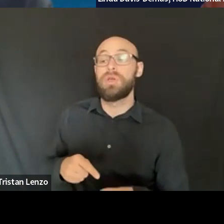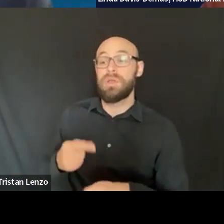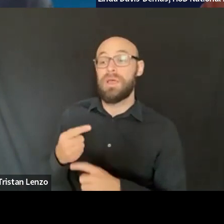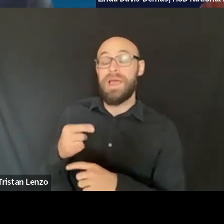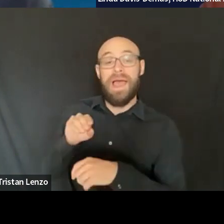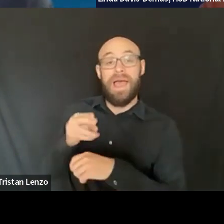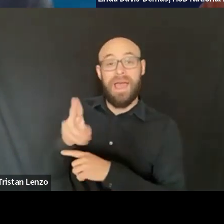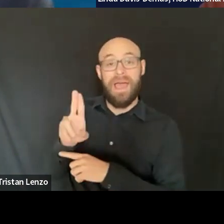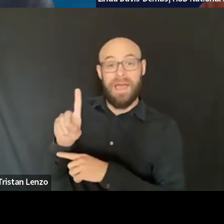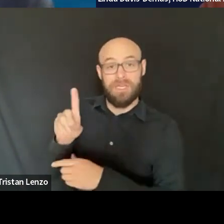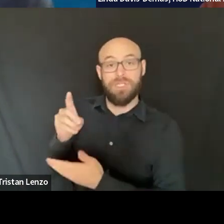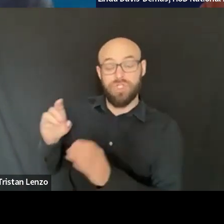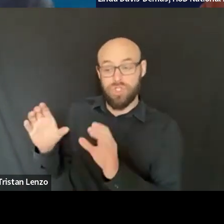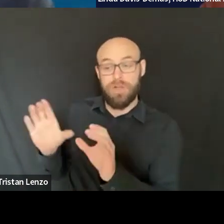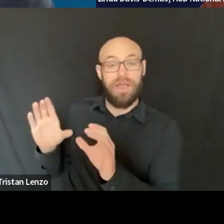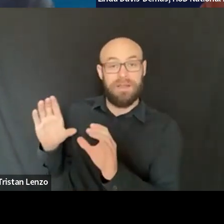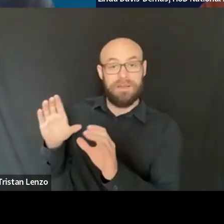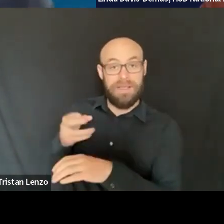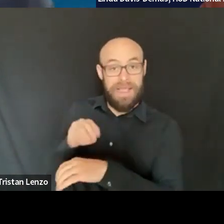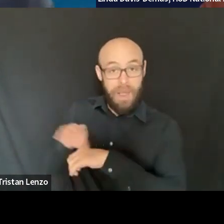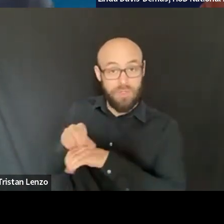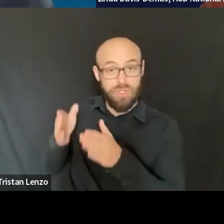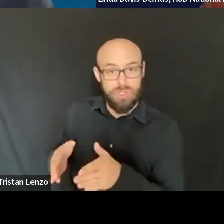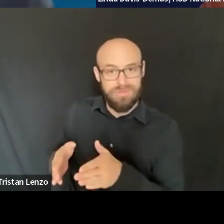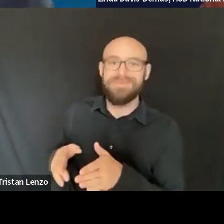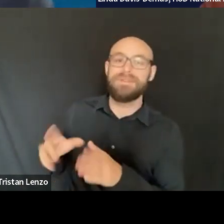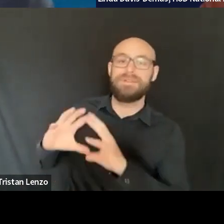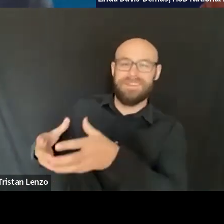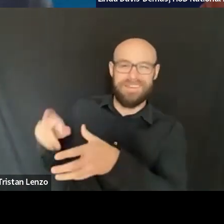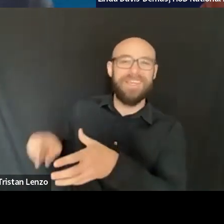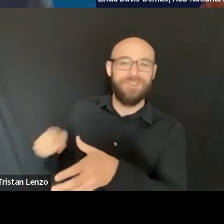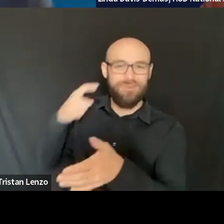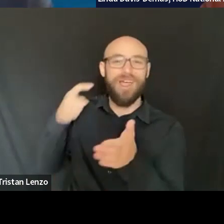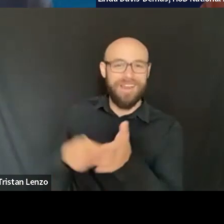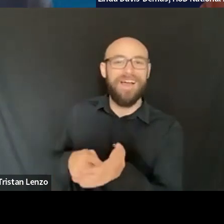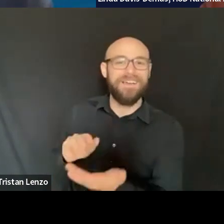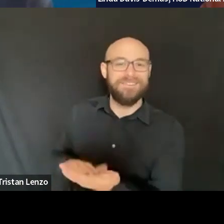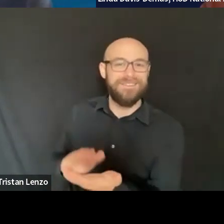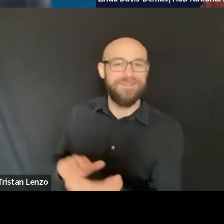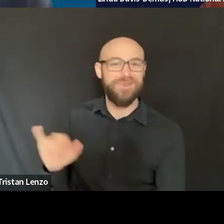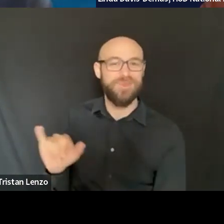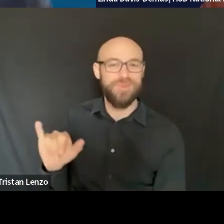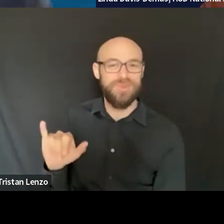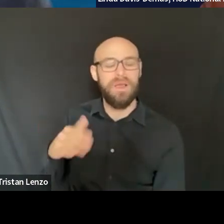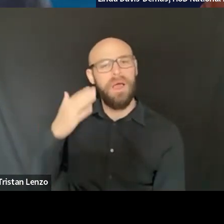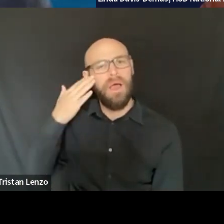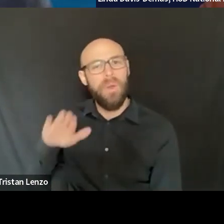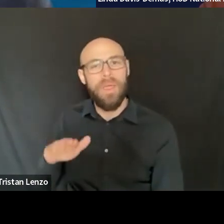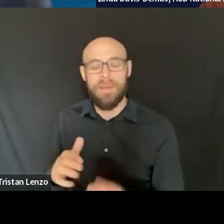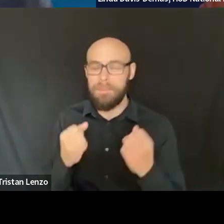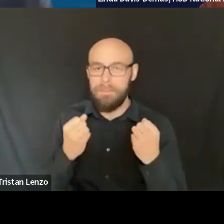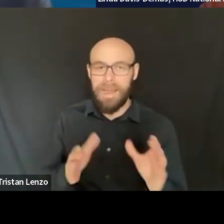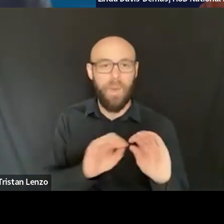housing counselors the recognition they deserve as well. And so I think that it's very important. I know many organizations are doing that